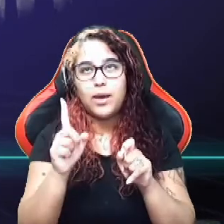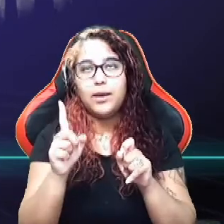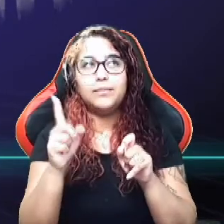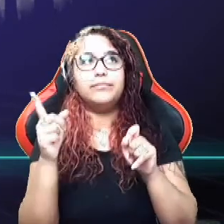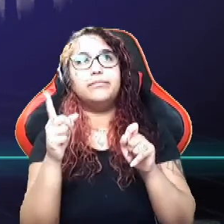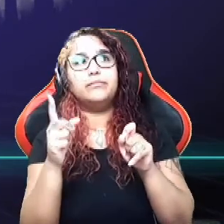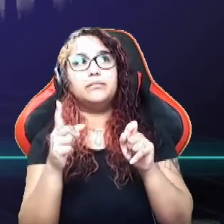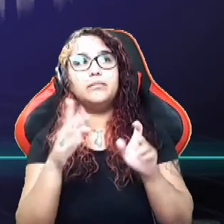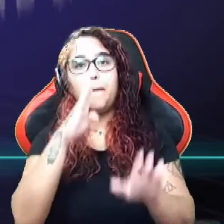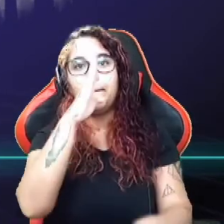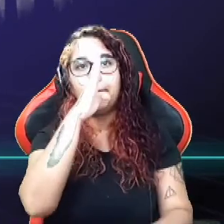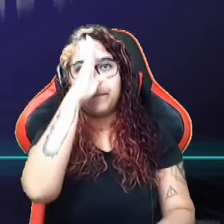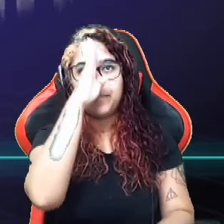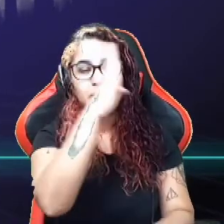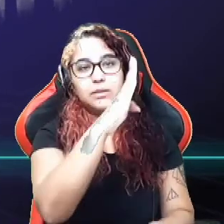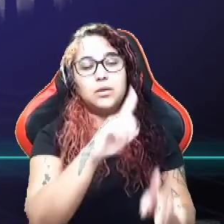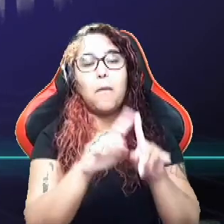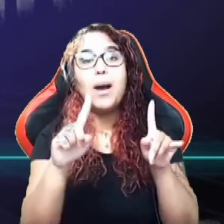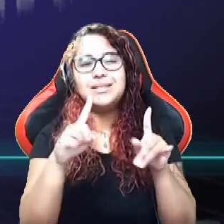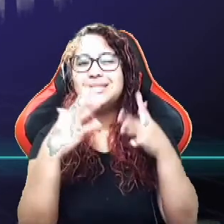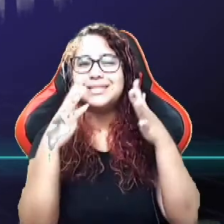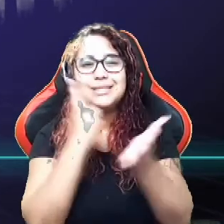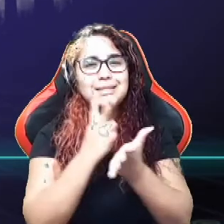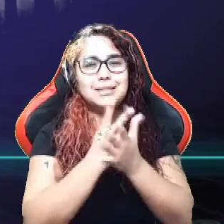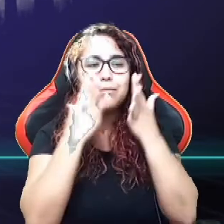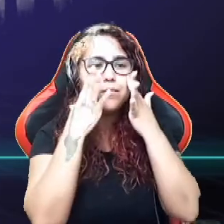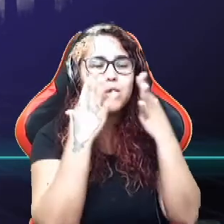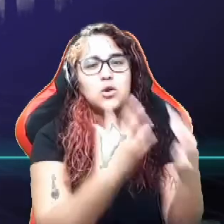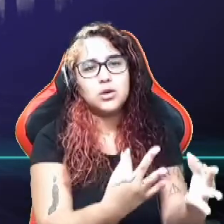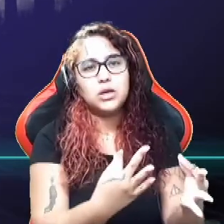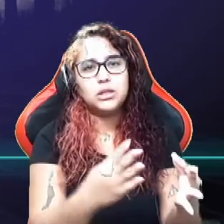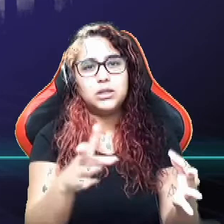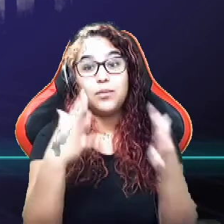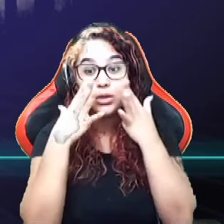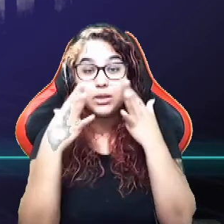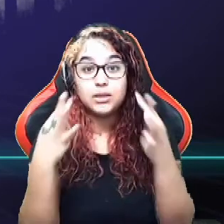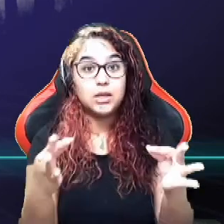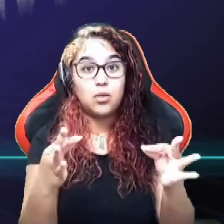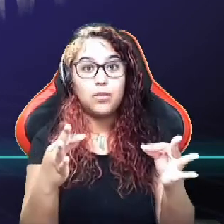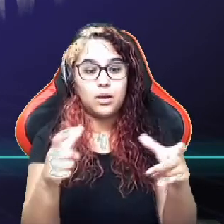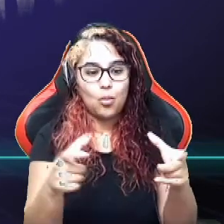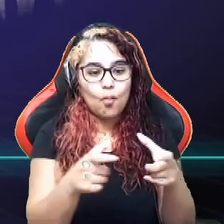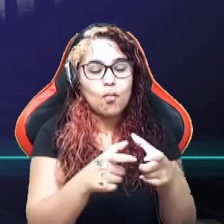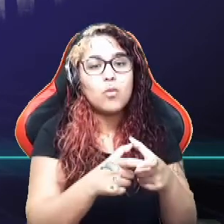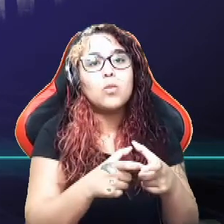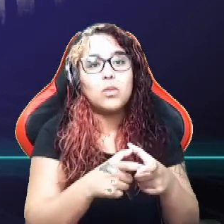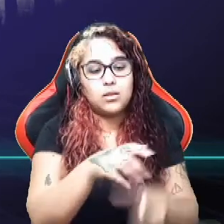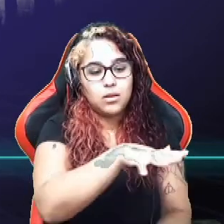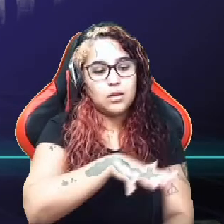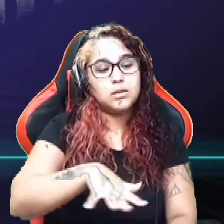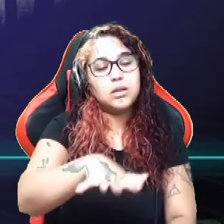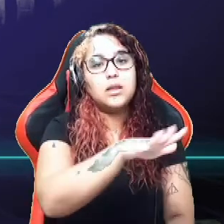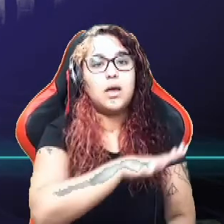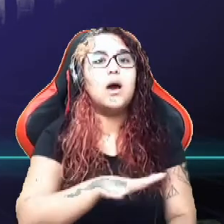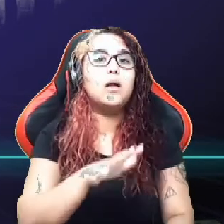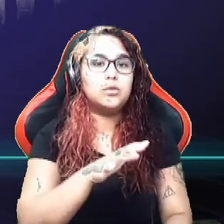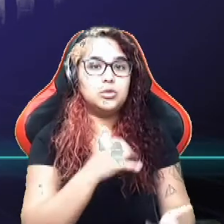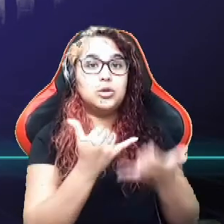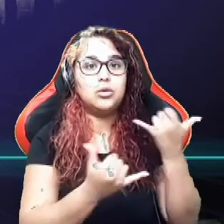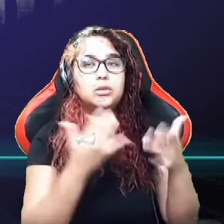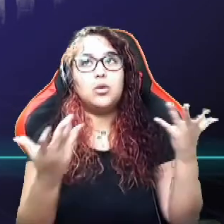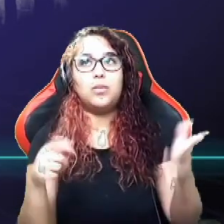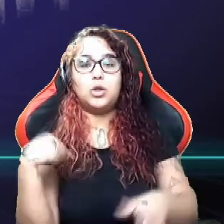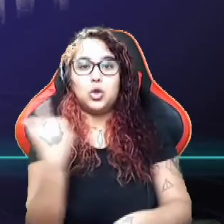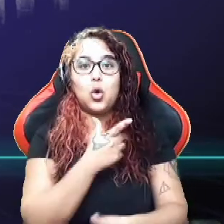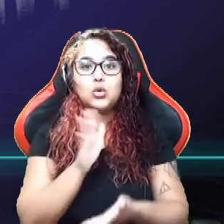we're not necessarily giving priority, but we give a lot of attention to minorities in the gaming community.